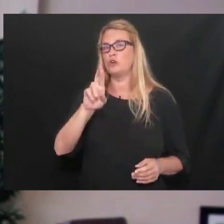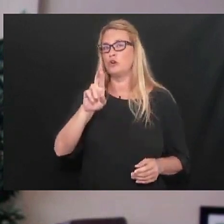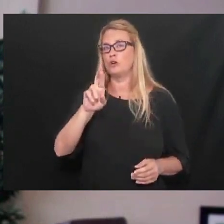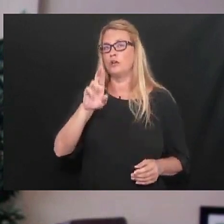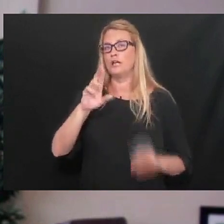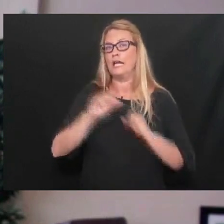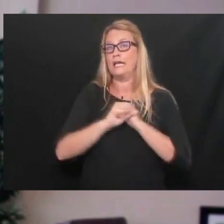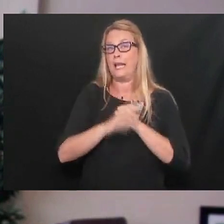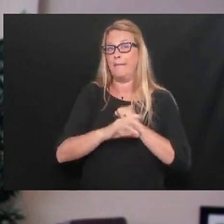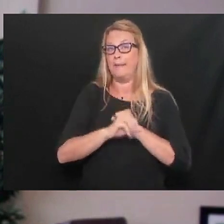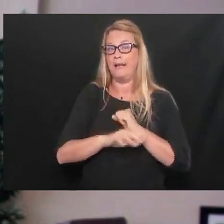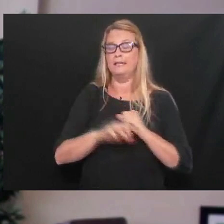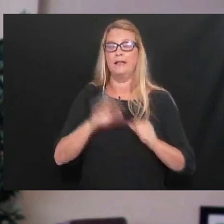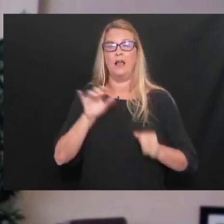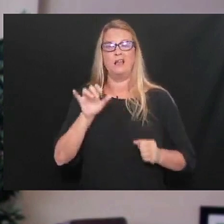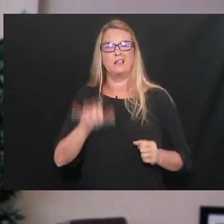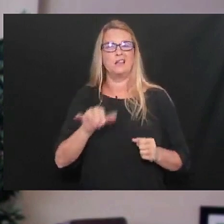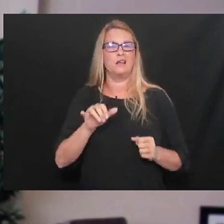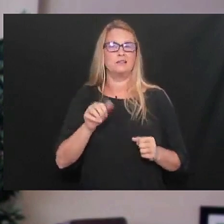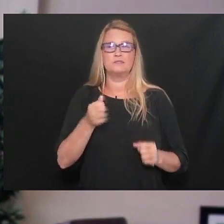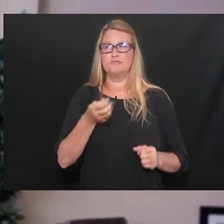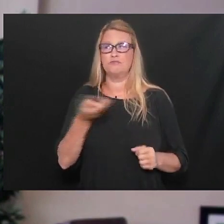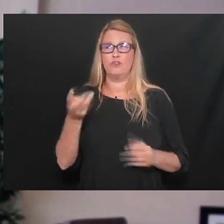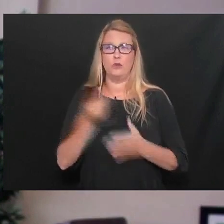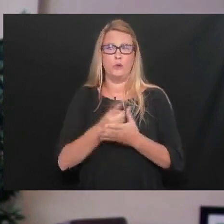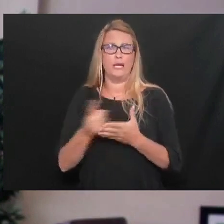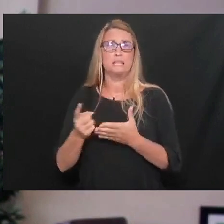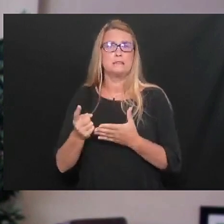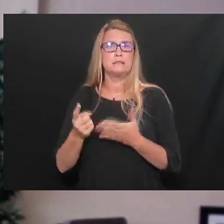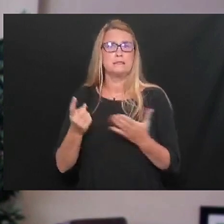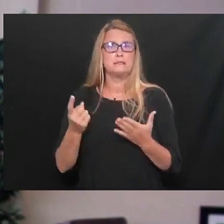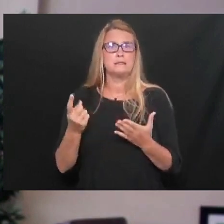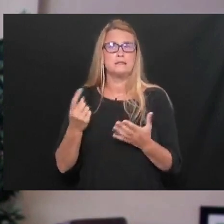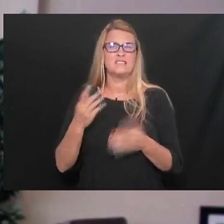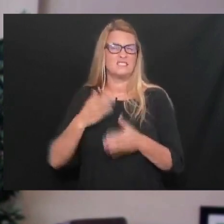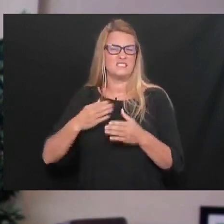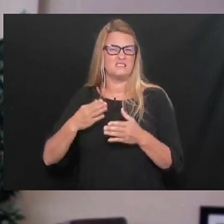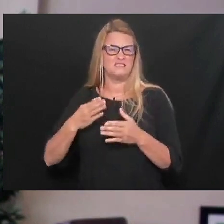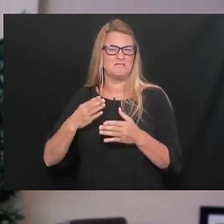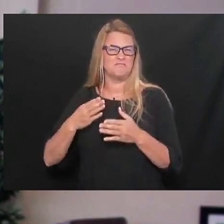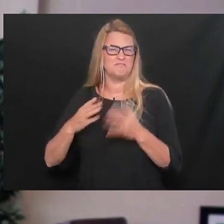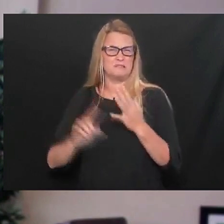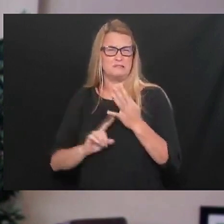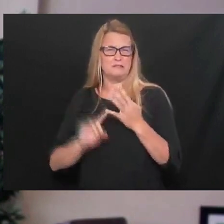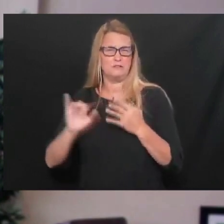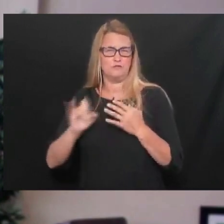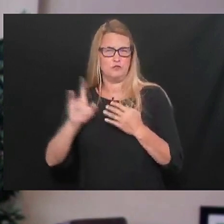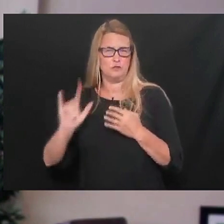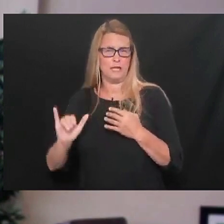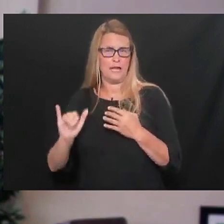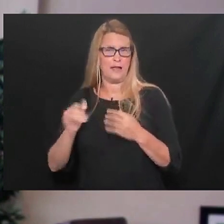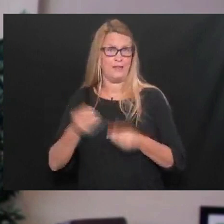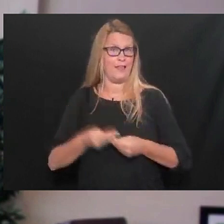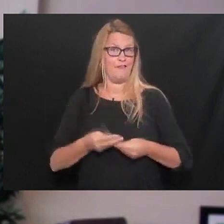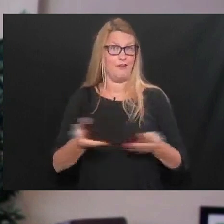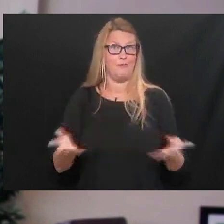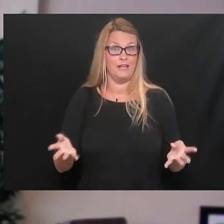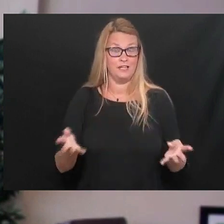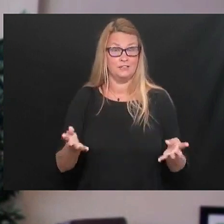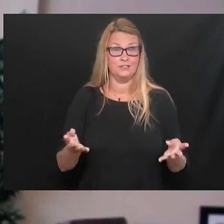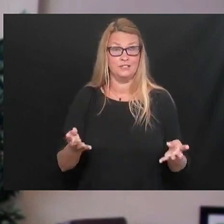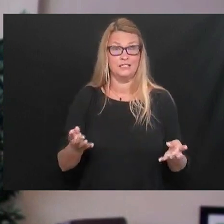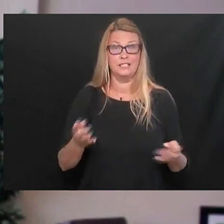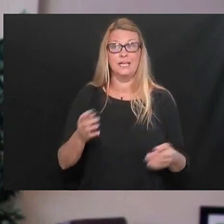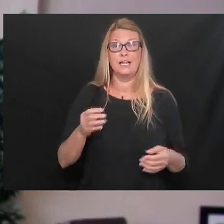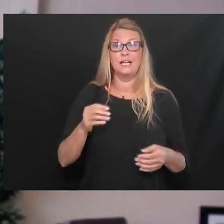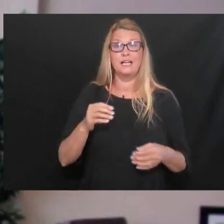last several weeks, really since the end of July, they have administered about 1 million third boost